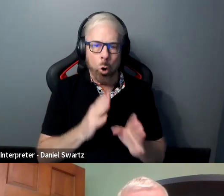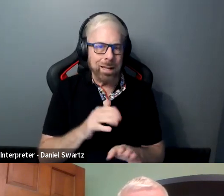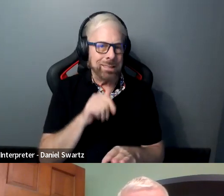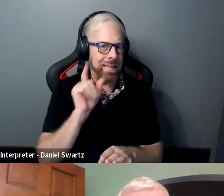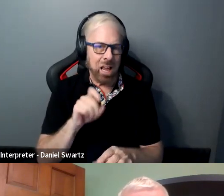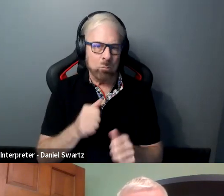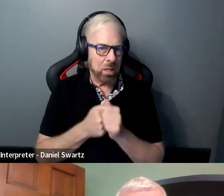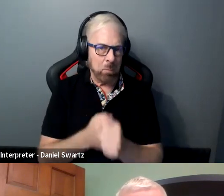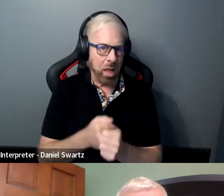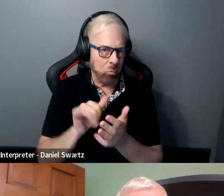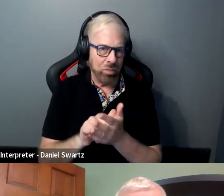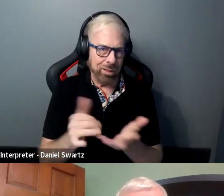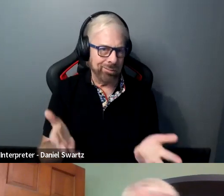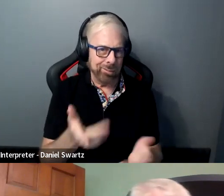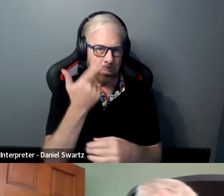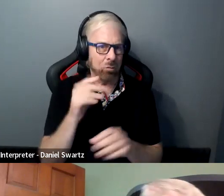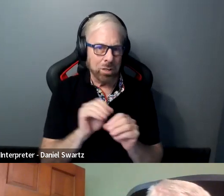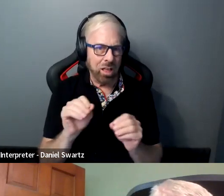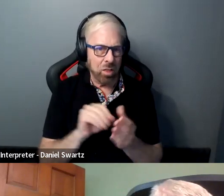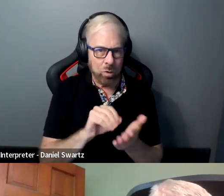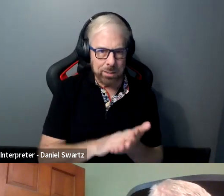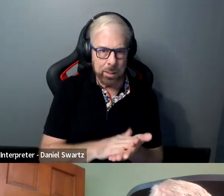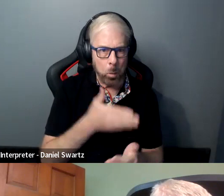compliant with it because there wasn't anything written down.